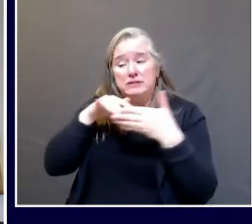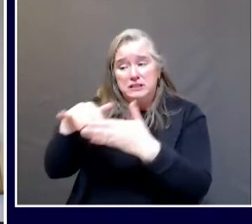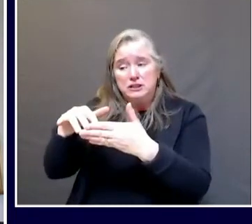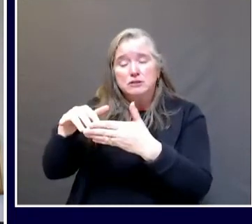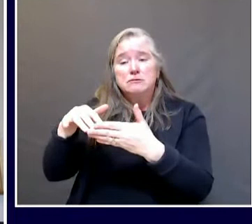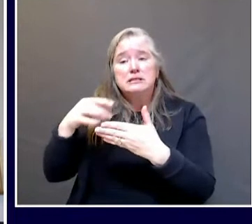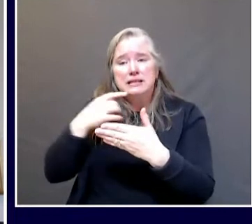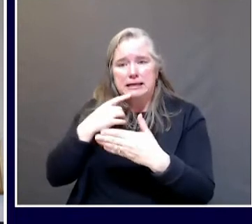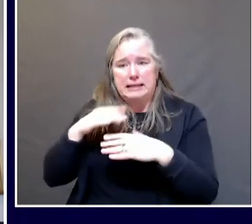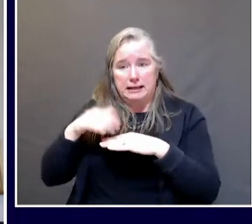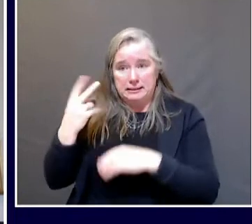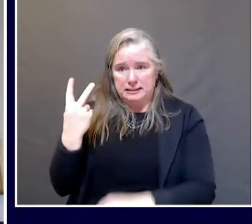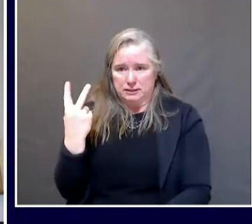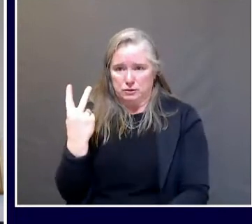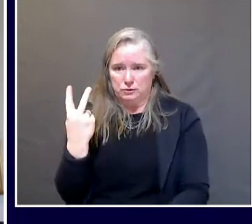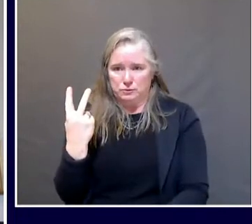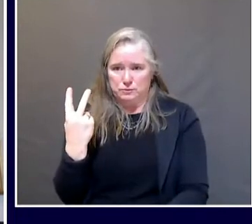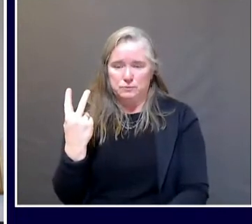I